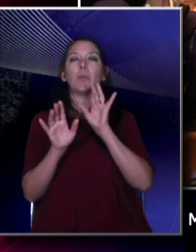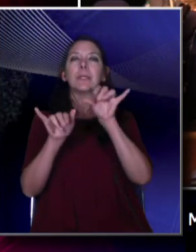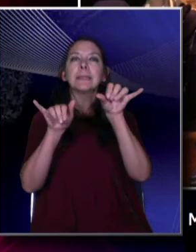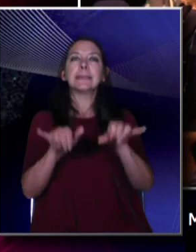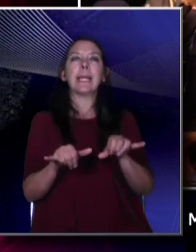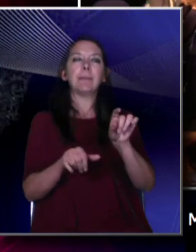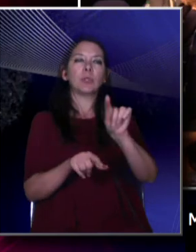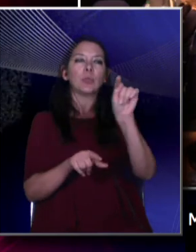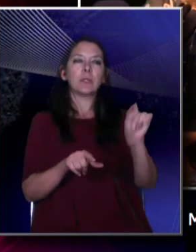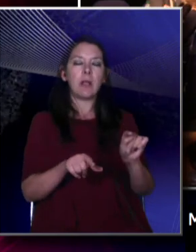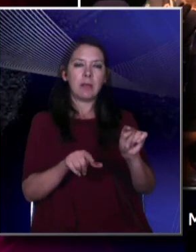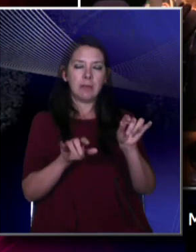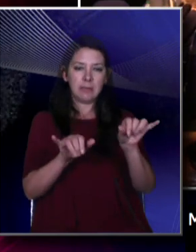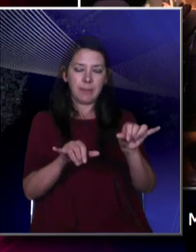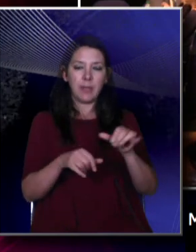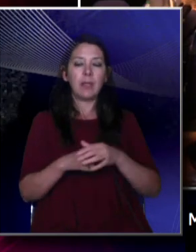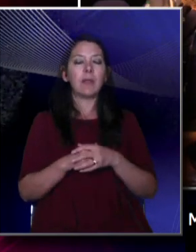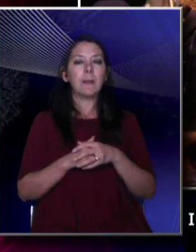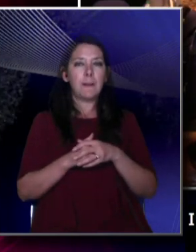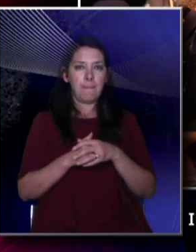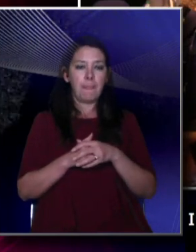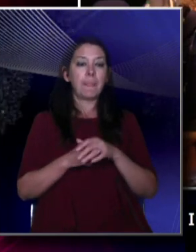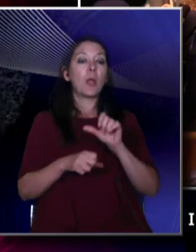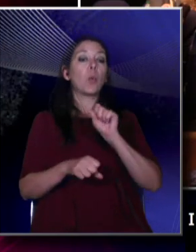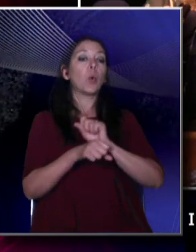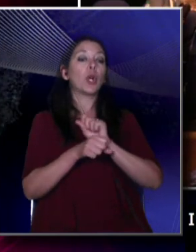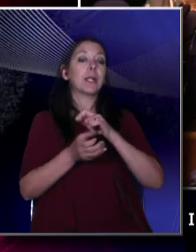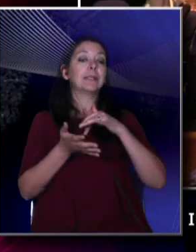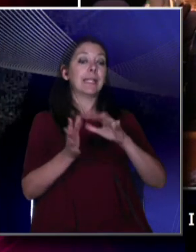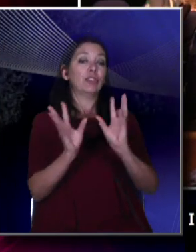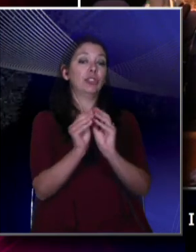work session immediately following in Tucson.